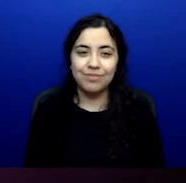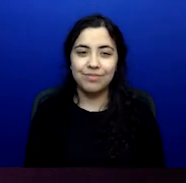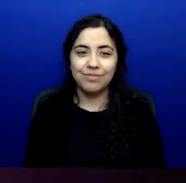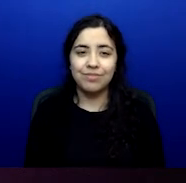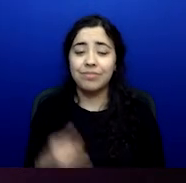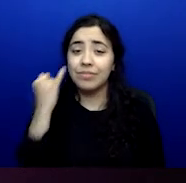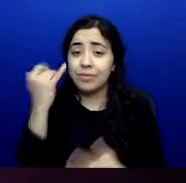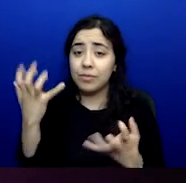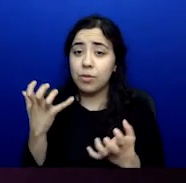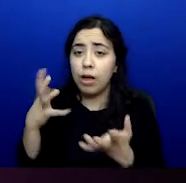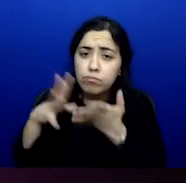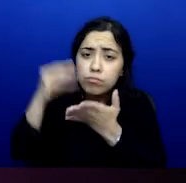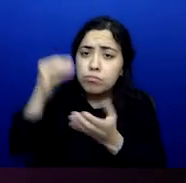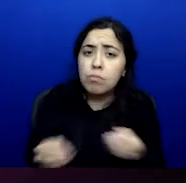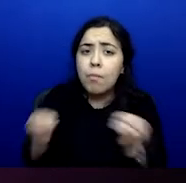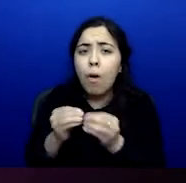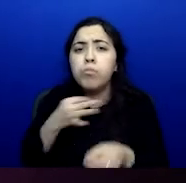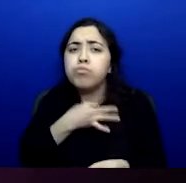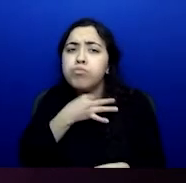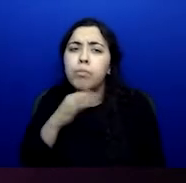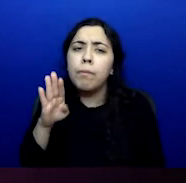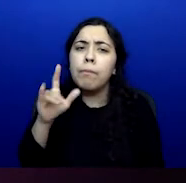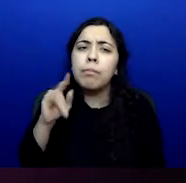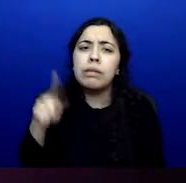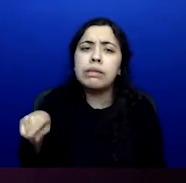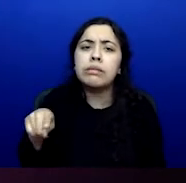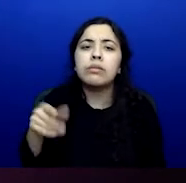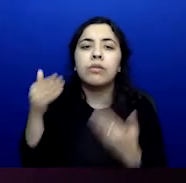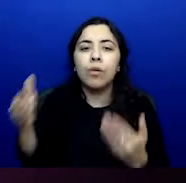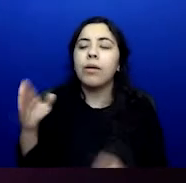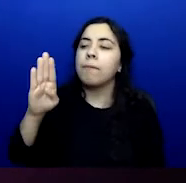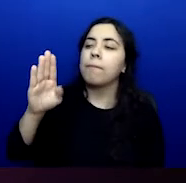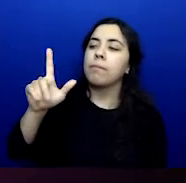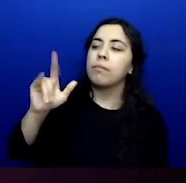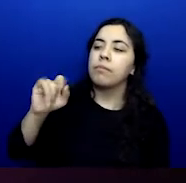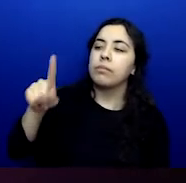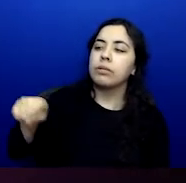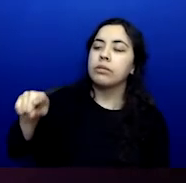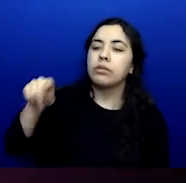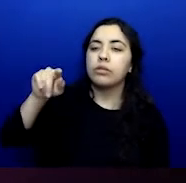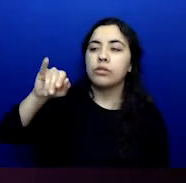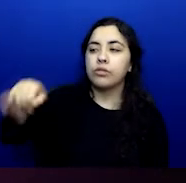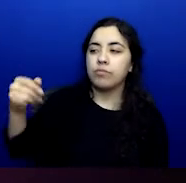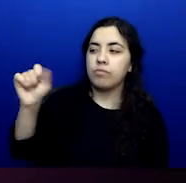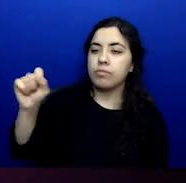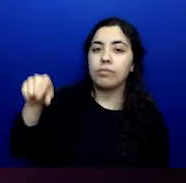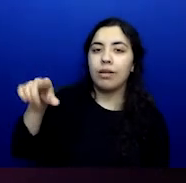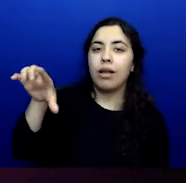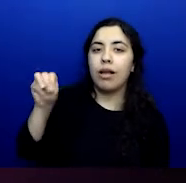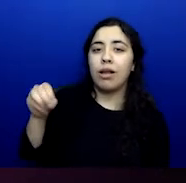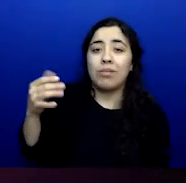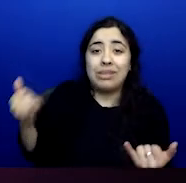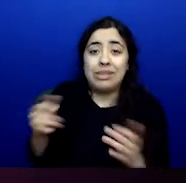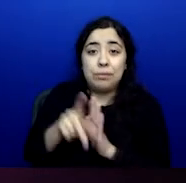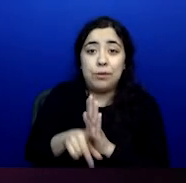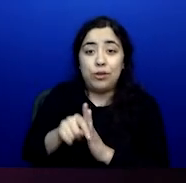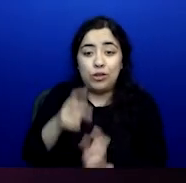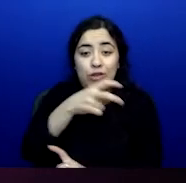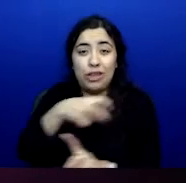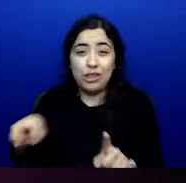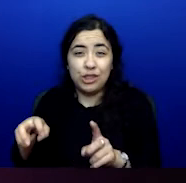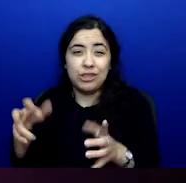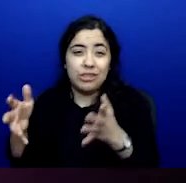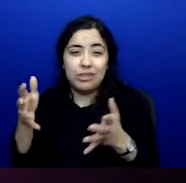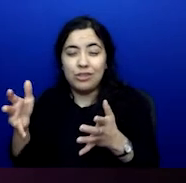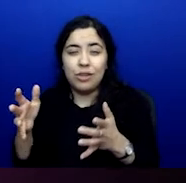So if you would like to learn more about Blitz, go to blitz.js.com. And remember that we're in the transition period, so the docs there